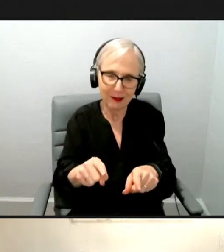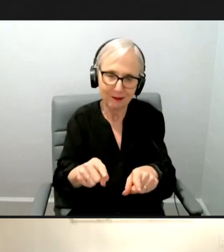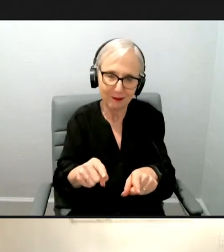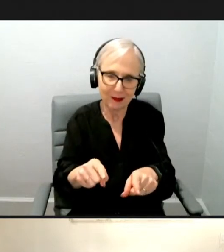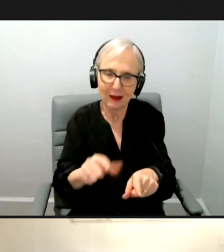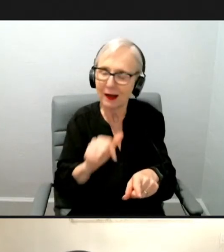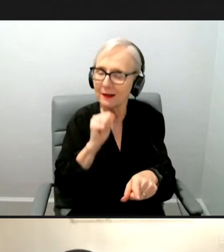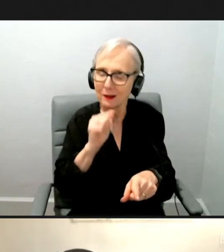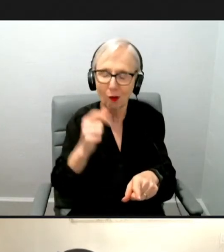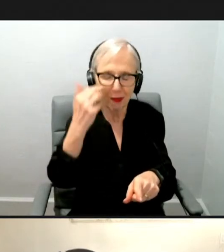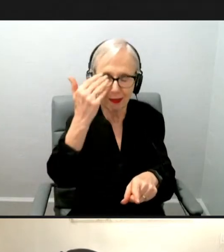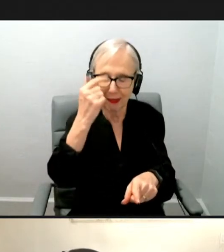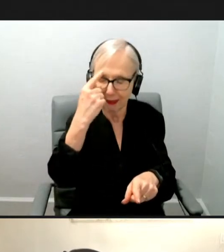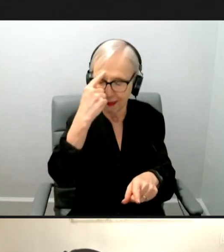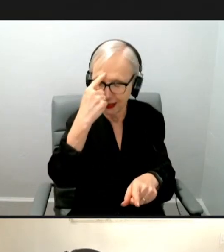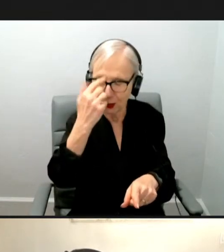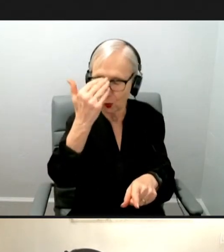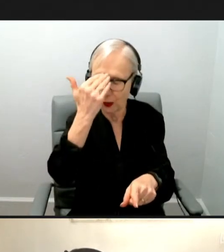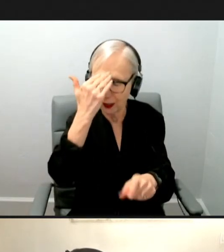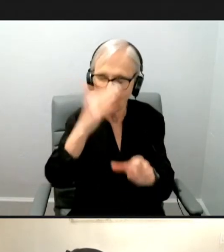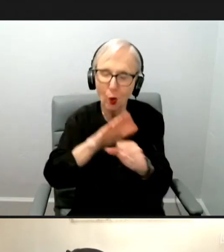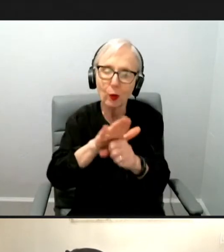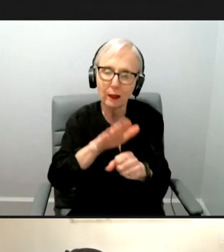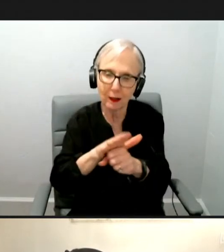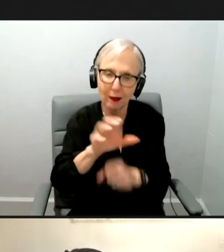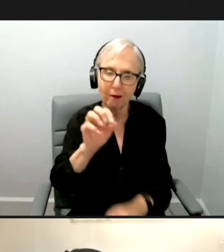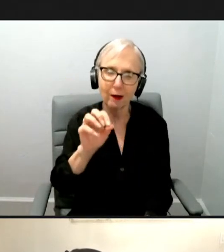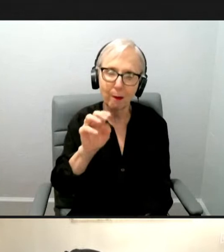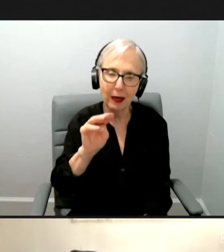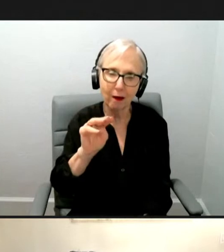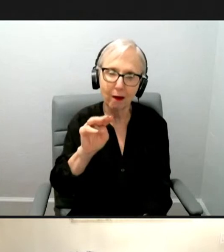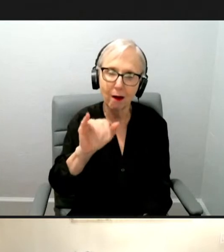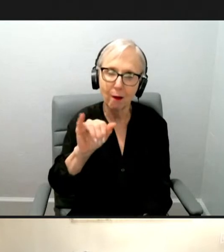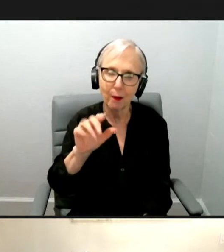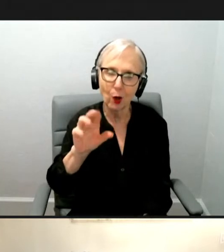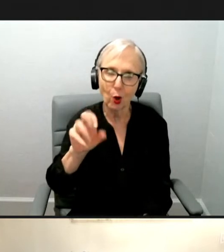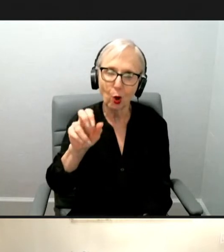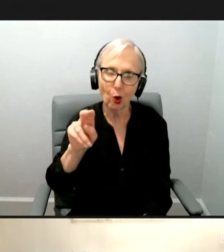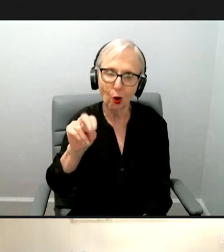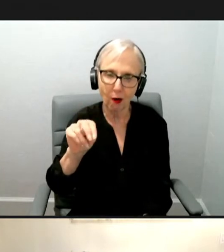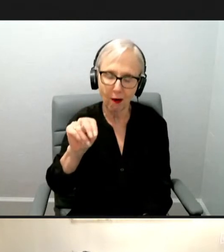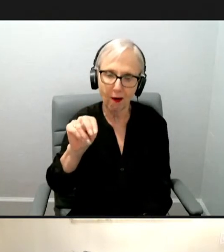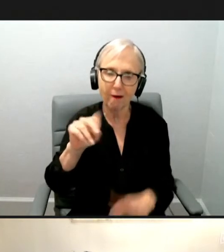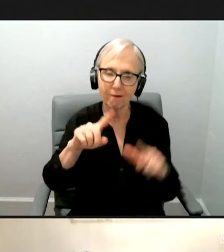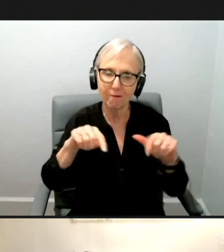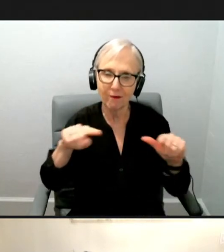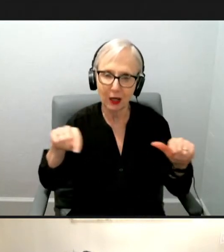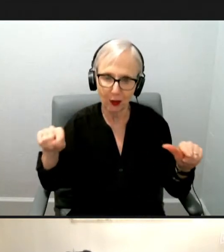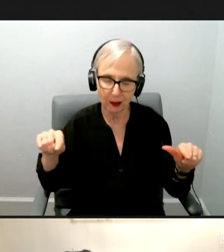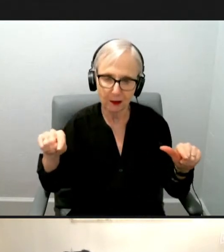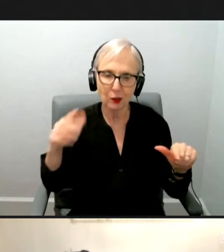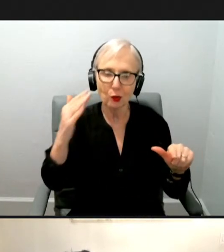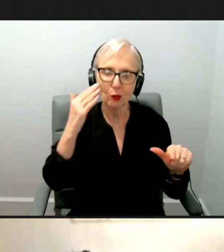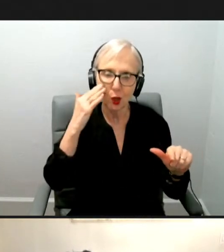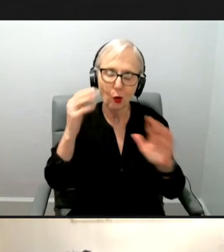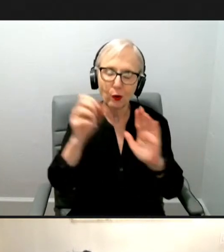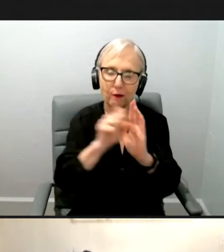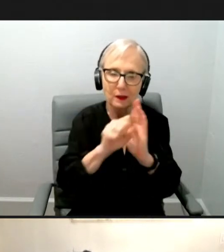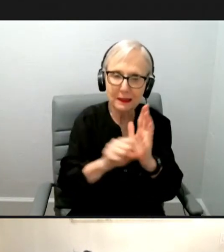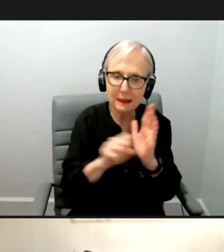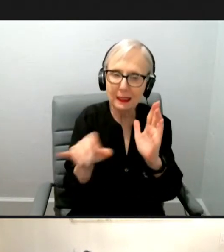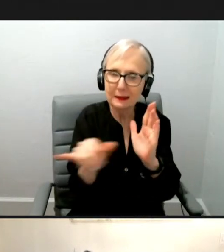I don't think we know enough about the Omicron variant to know if states like